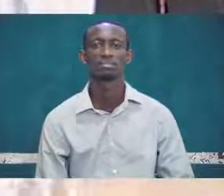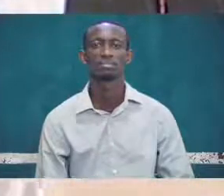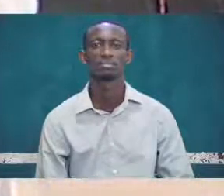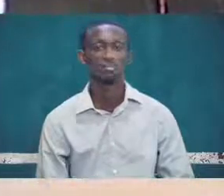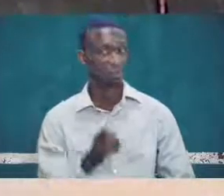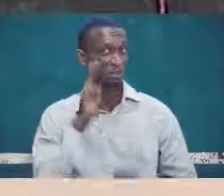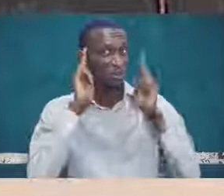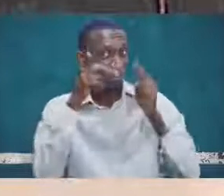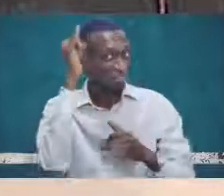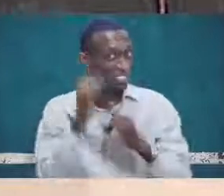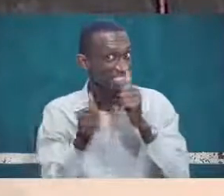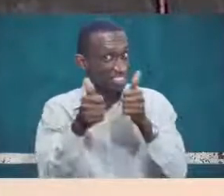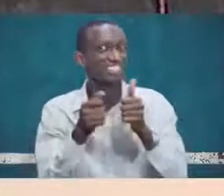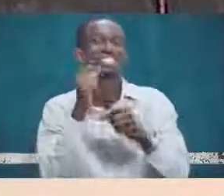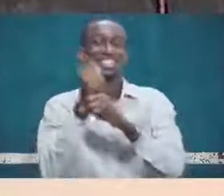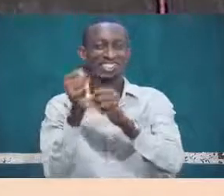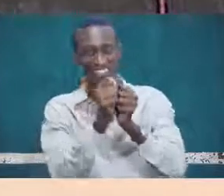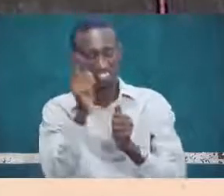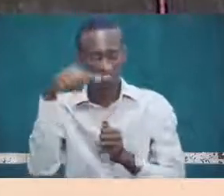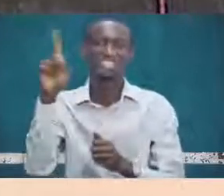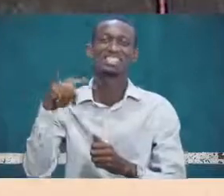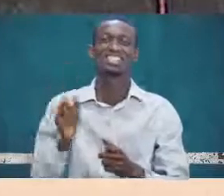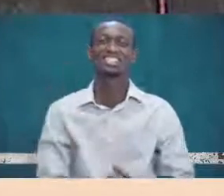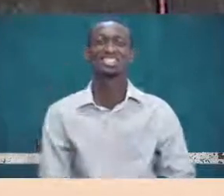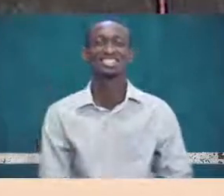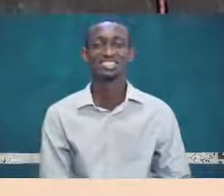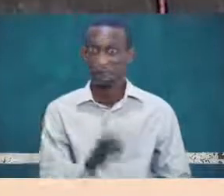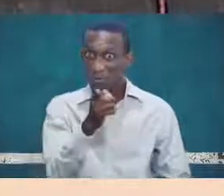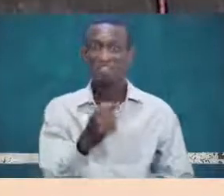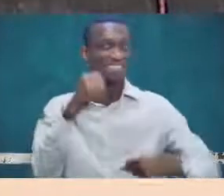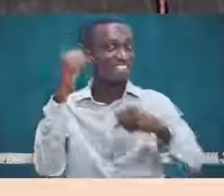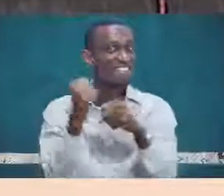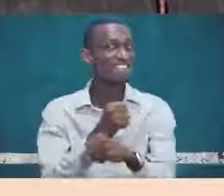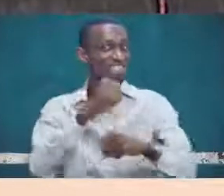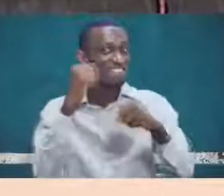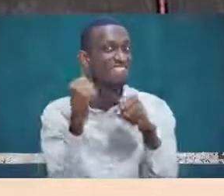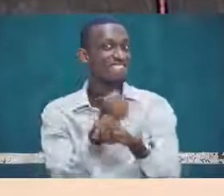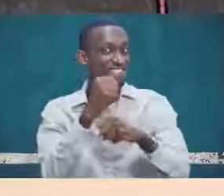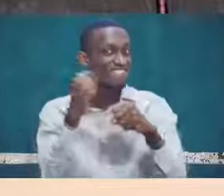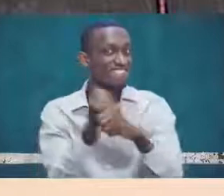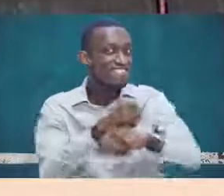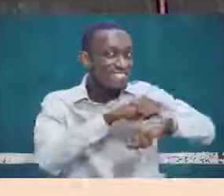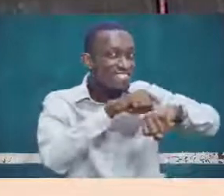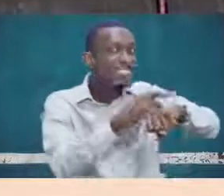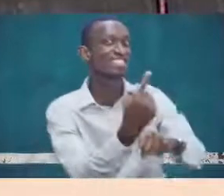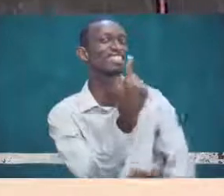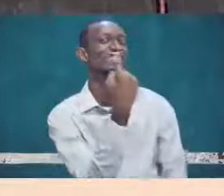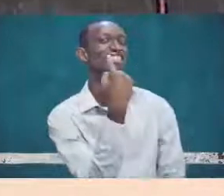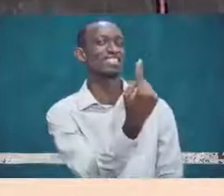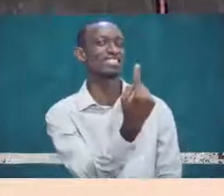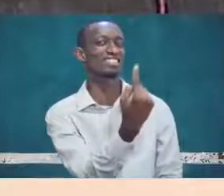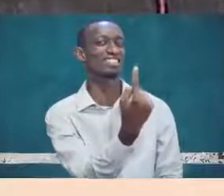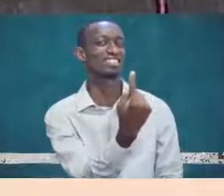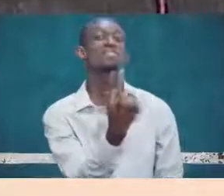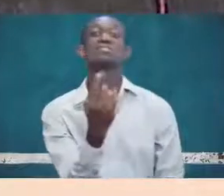Hope you finished. Let's do it together. You are working 1 hour, and